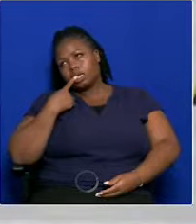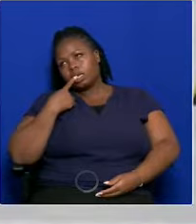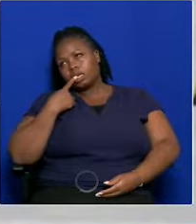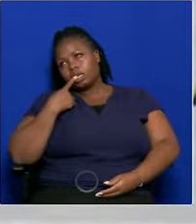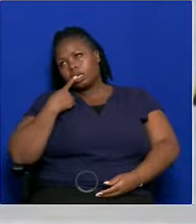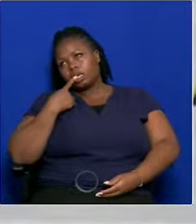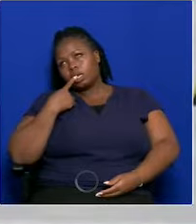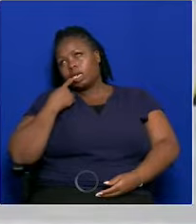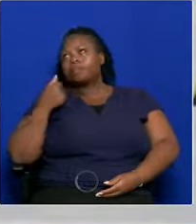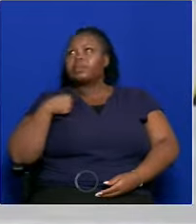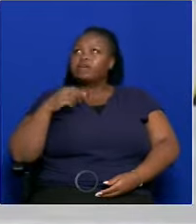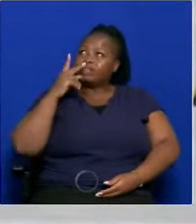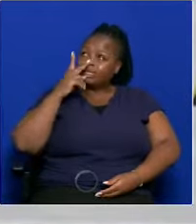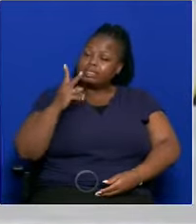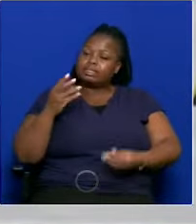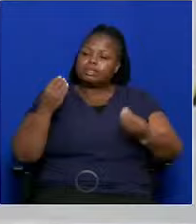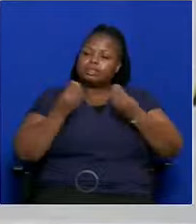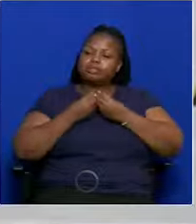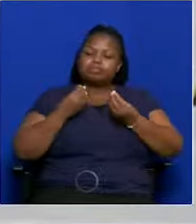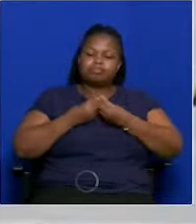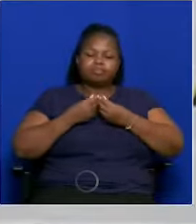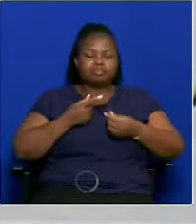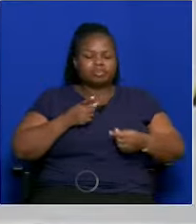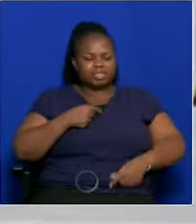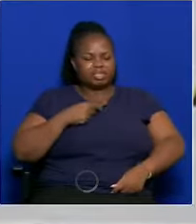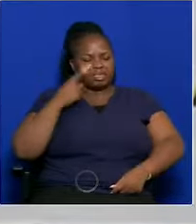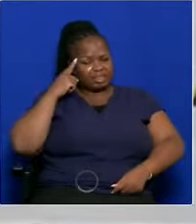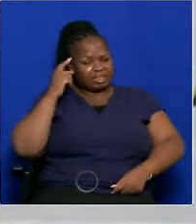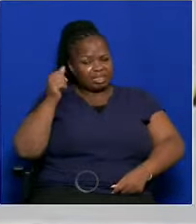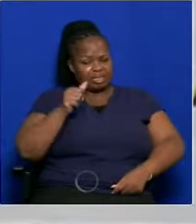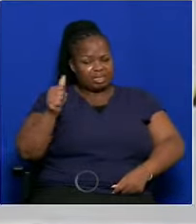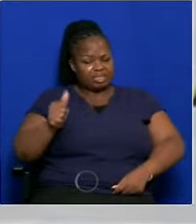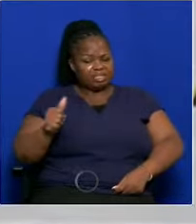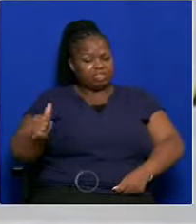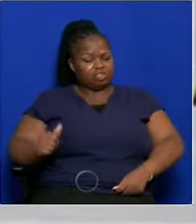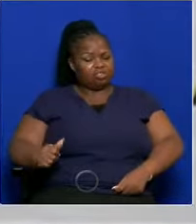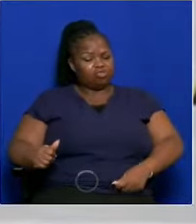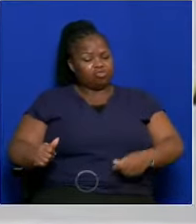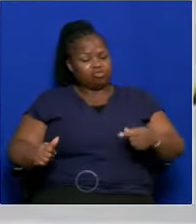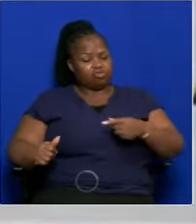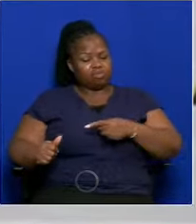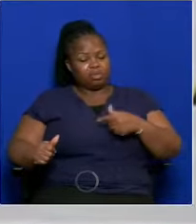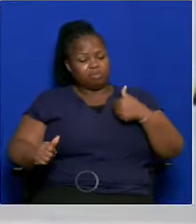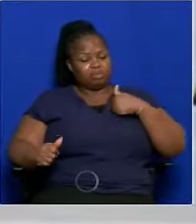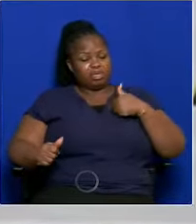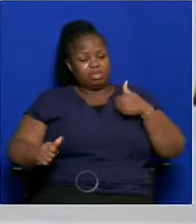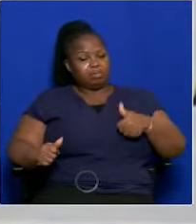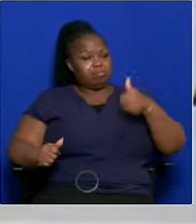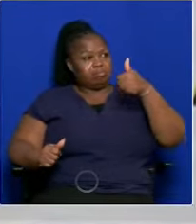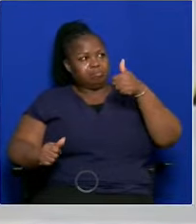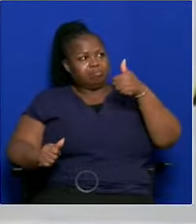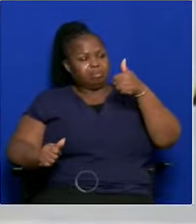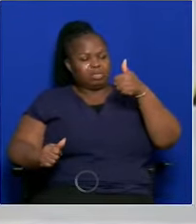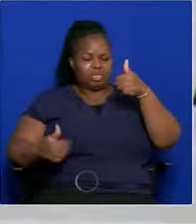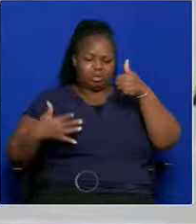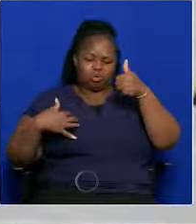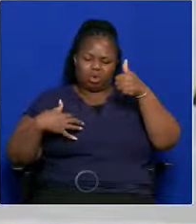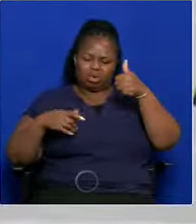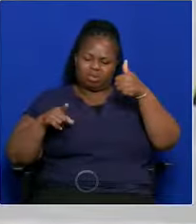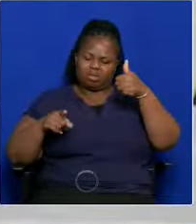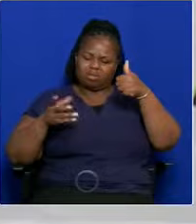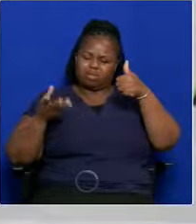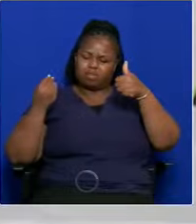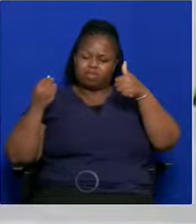something which I think as a junior, I was also worried to say, where does it come from?